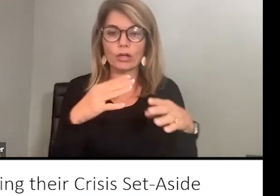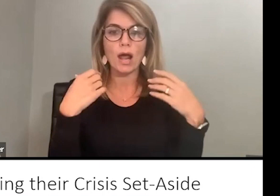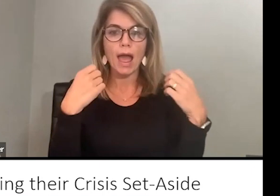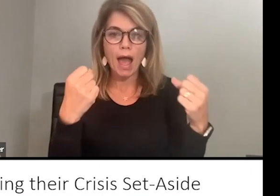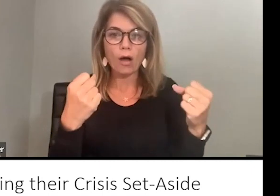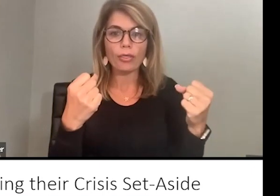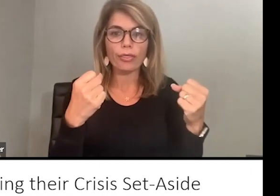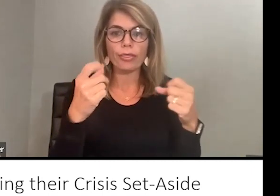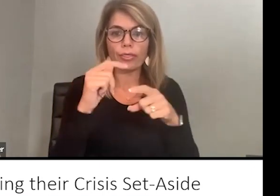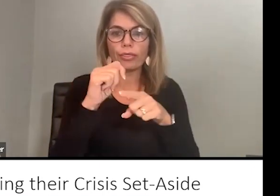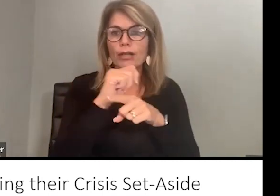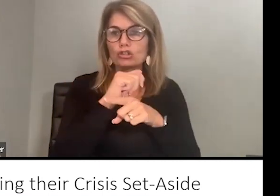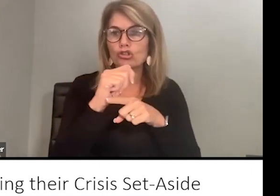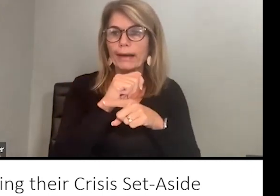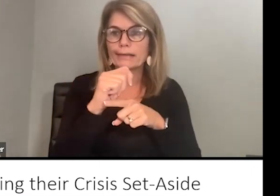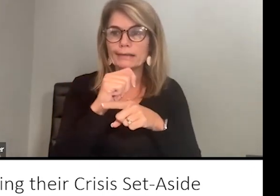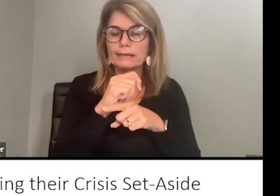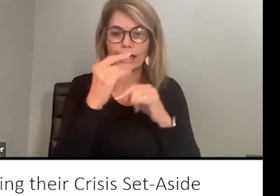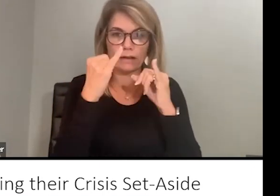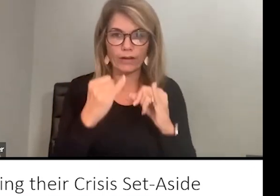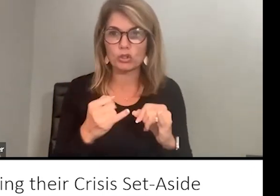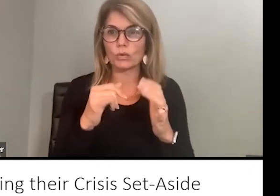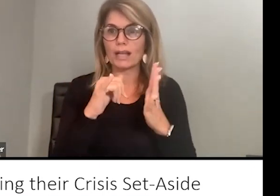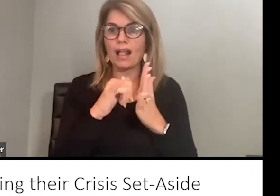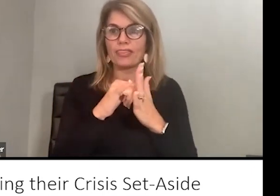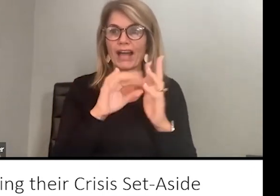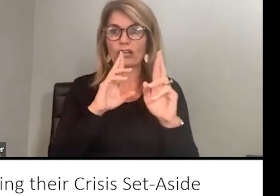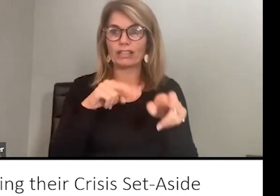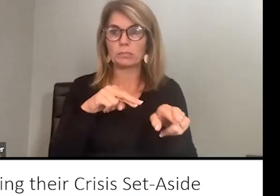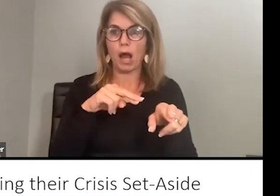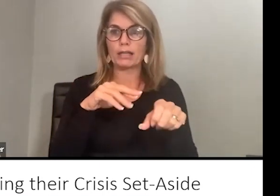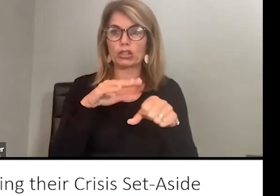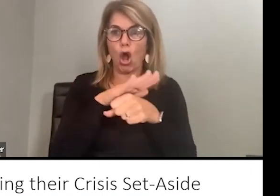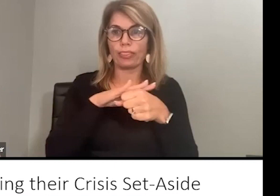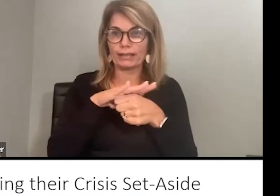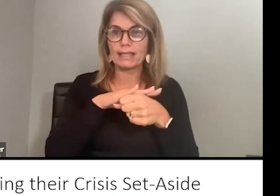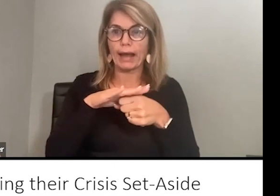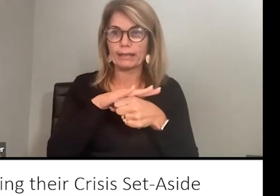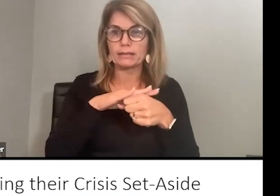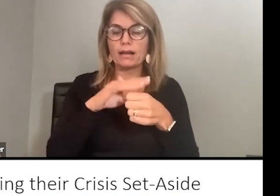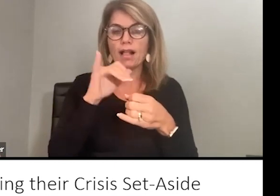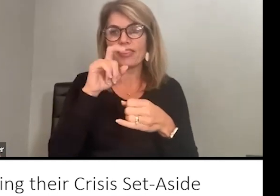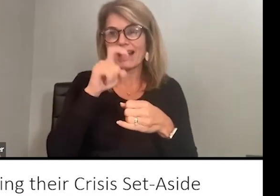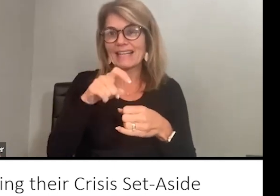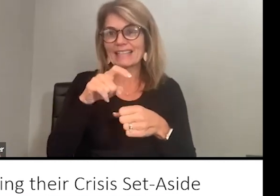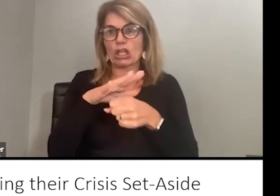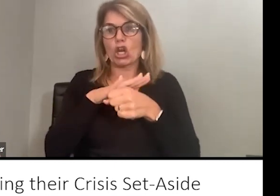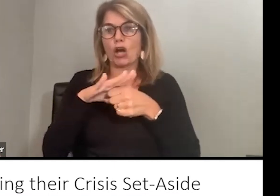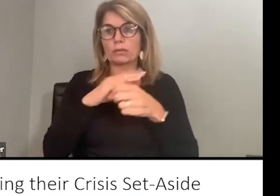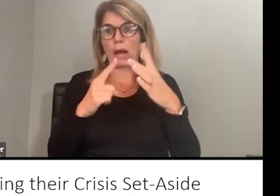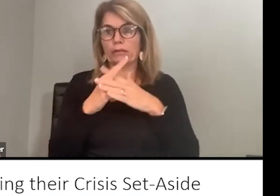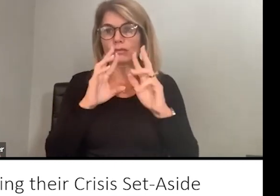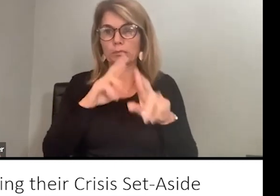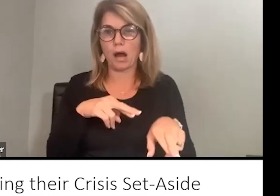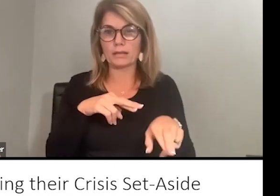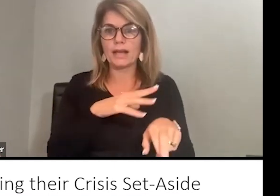trained individuals who can respond on site in a situation that needs an on-site response. And then the third of these is a place